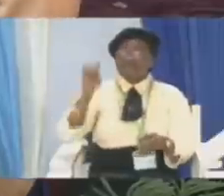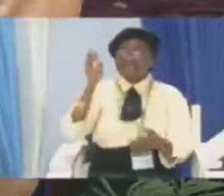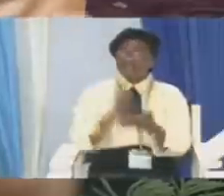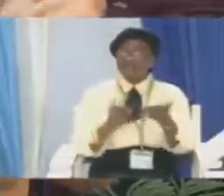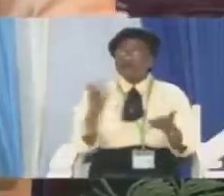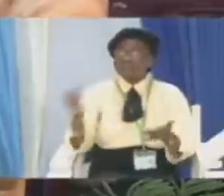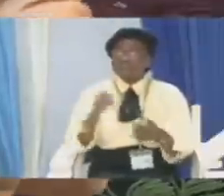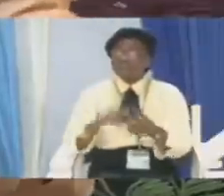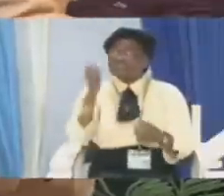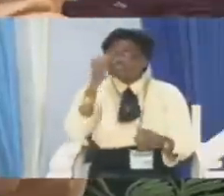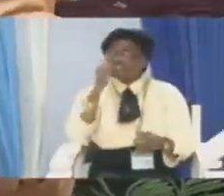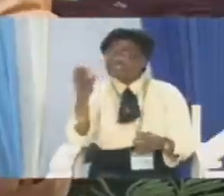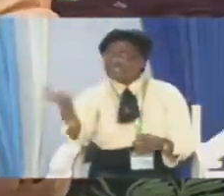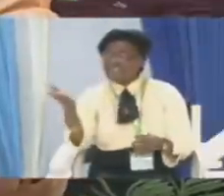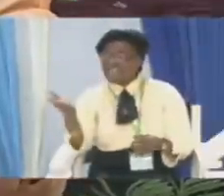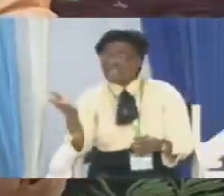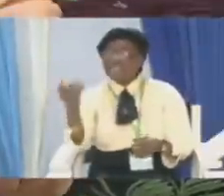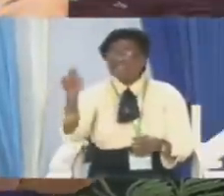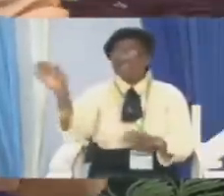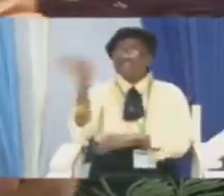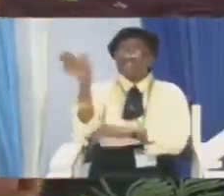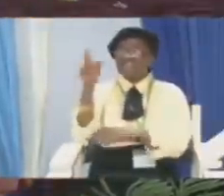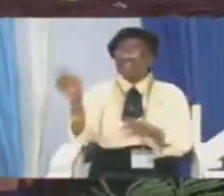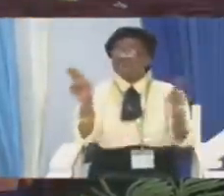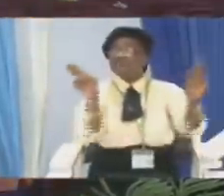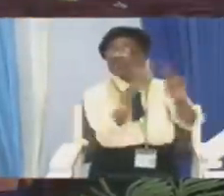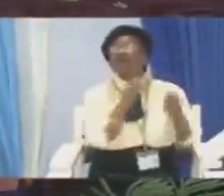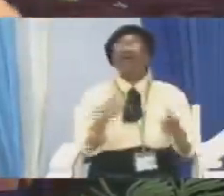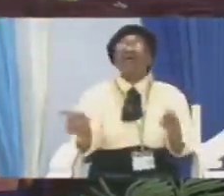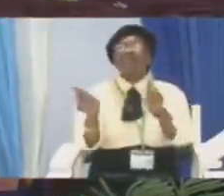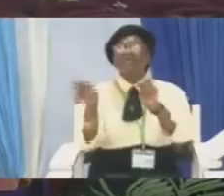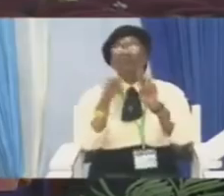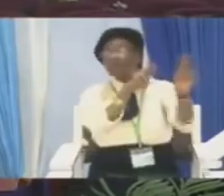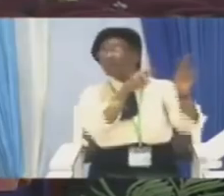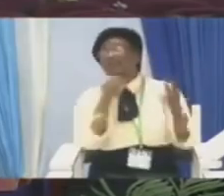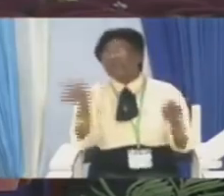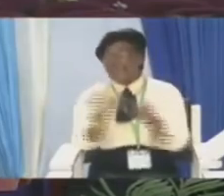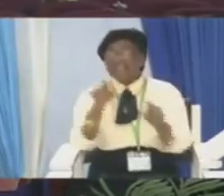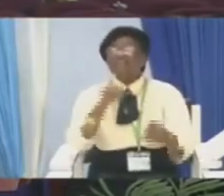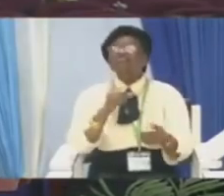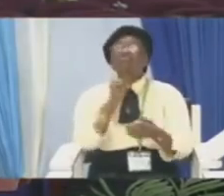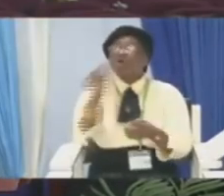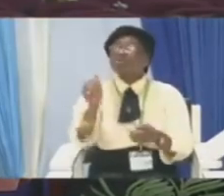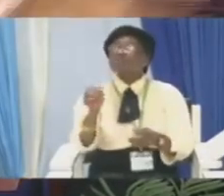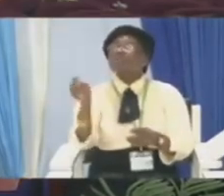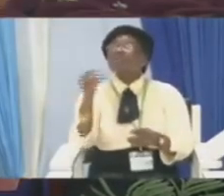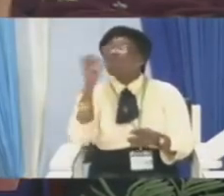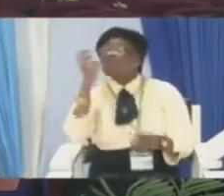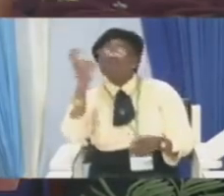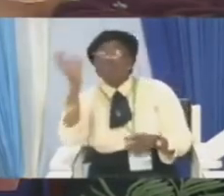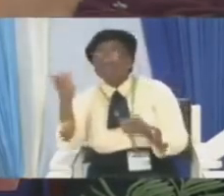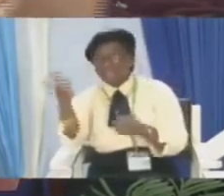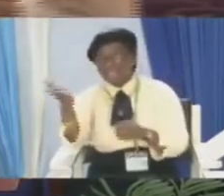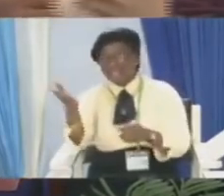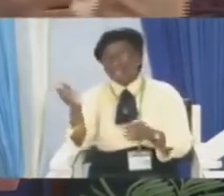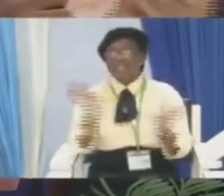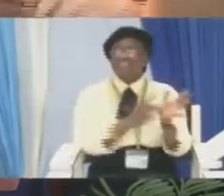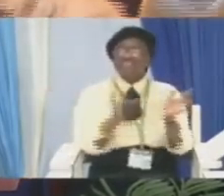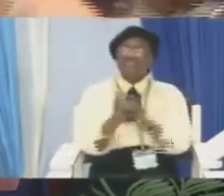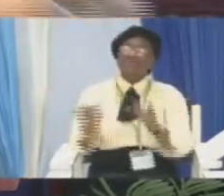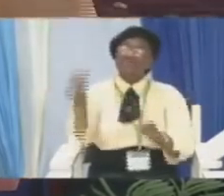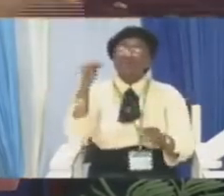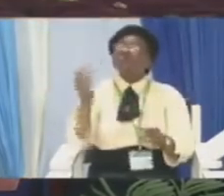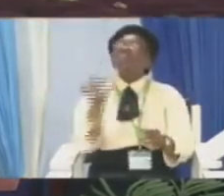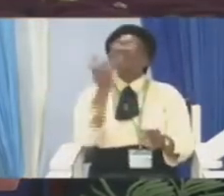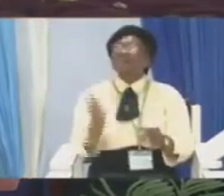looked as if it was fruitful. And then on getting there, Jesus was disappointed. And that was the first and